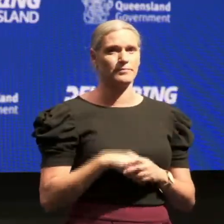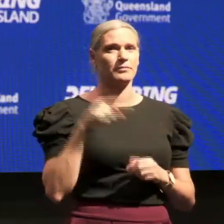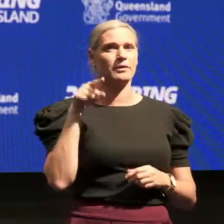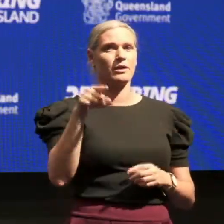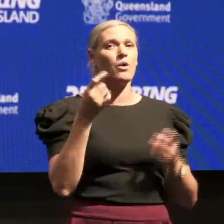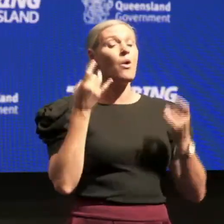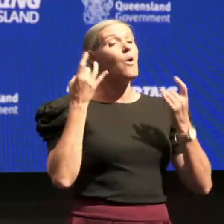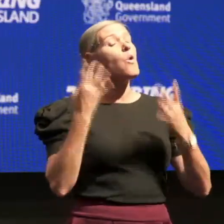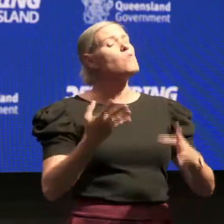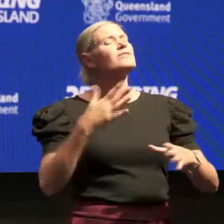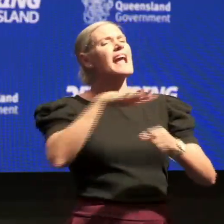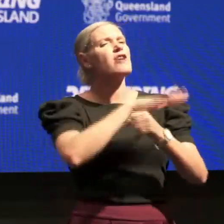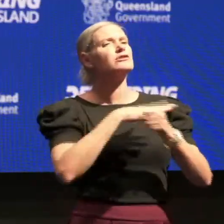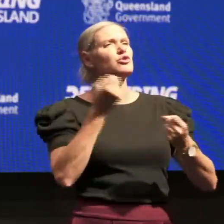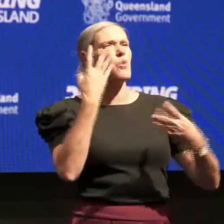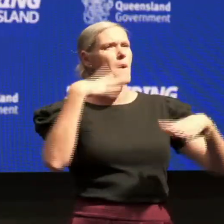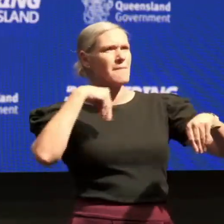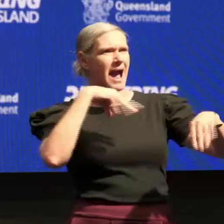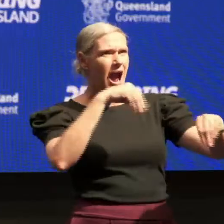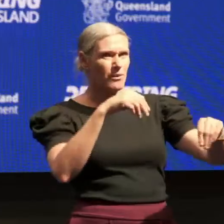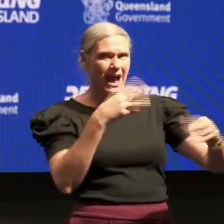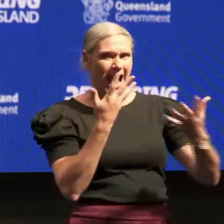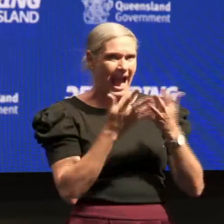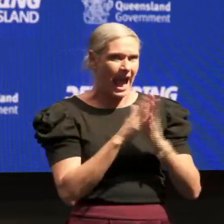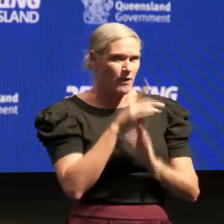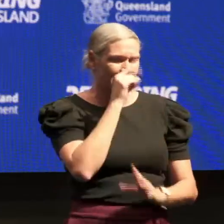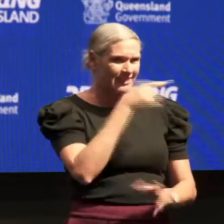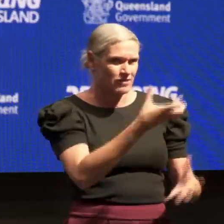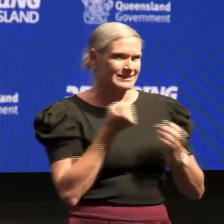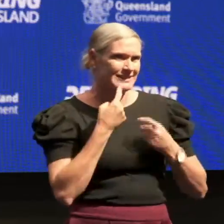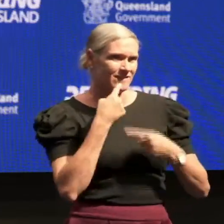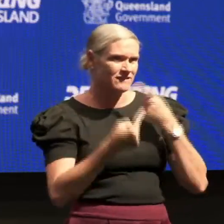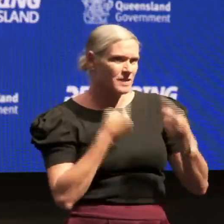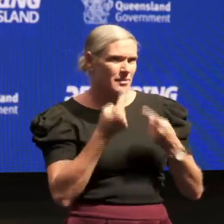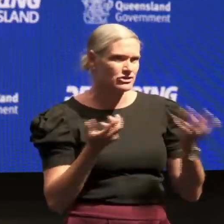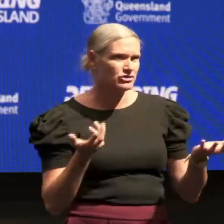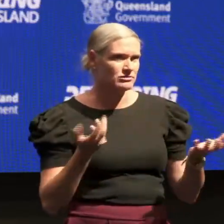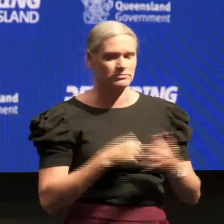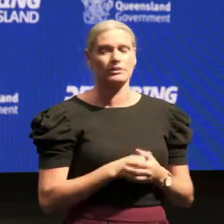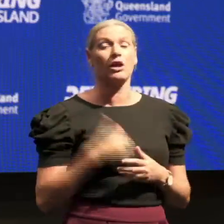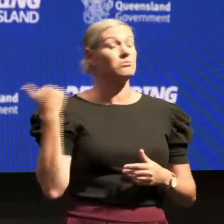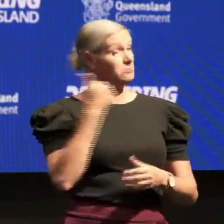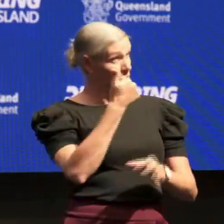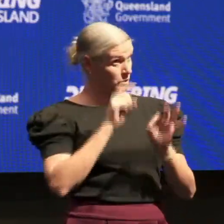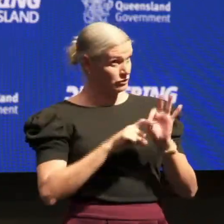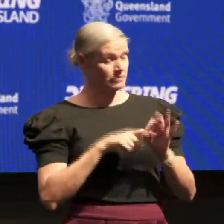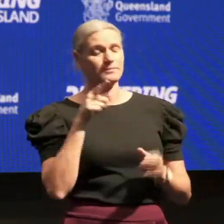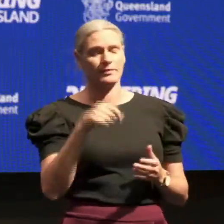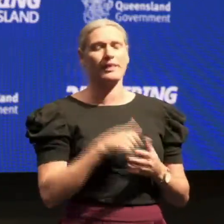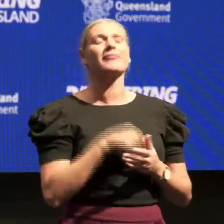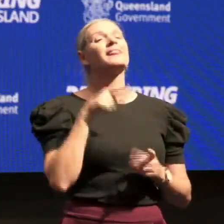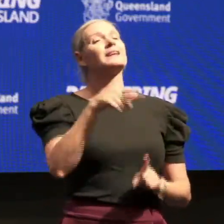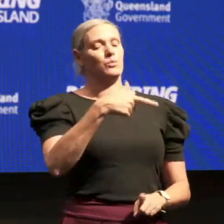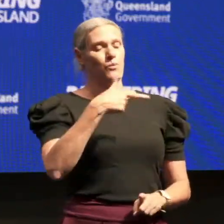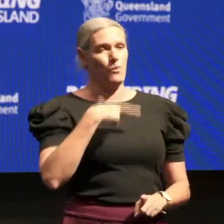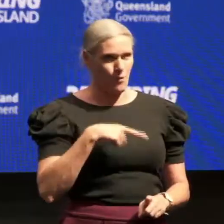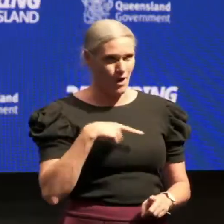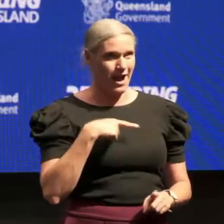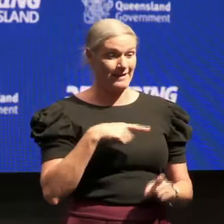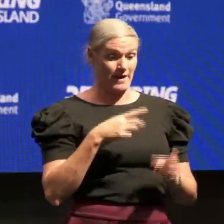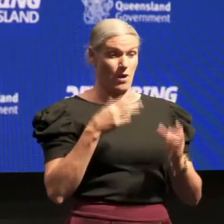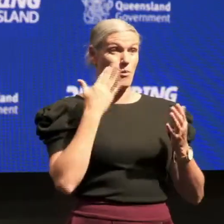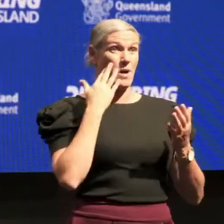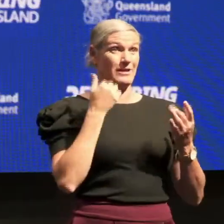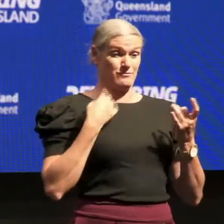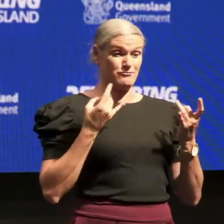region already without power, yeah. How are they to keep up to date with that? Yeah, good question, and that's one of the reasons why ahead of the